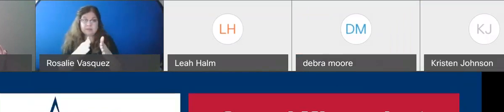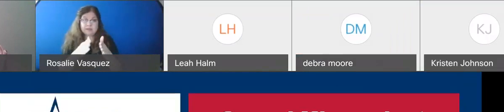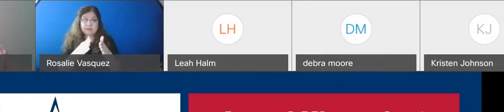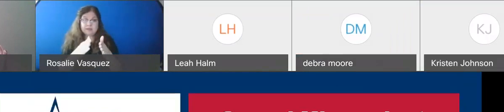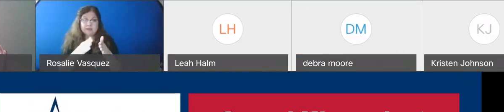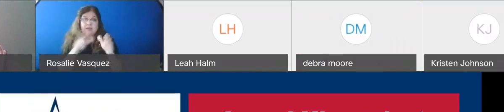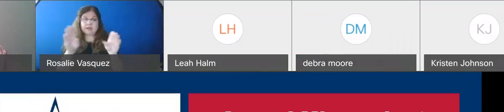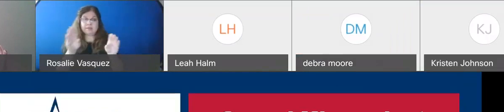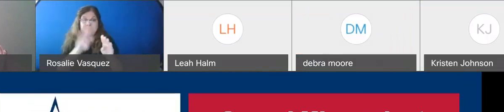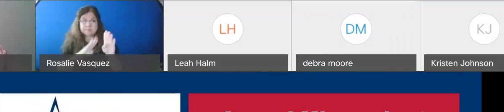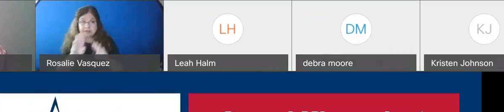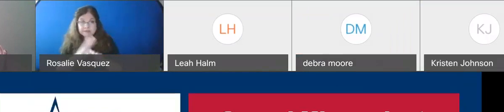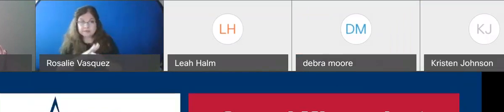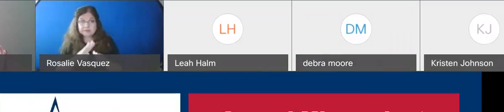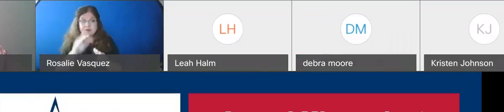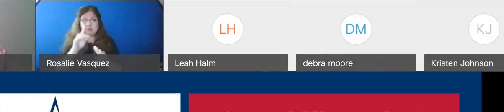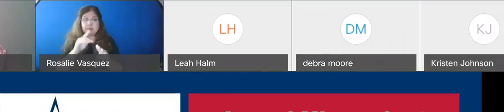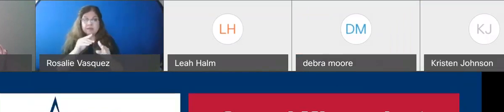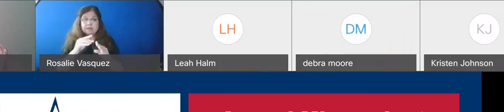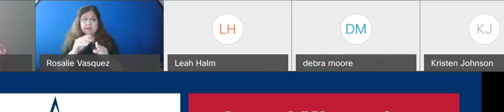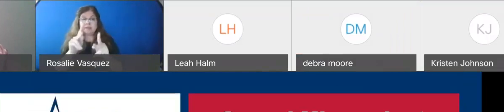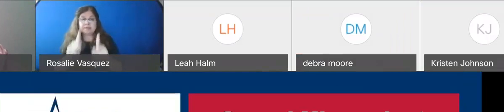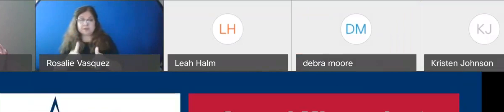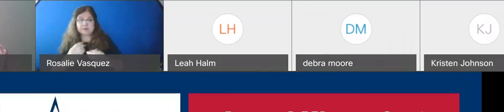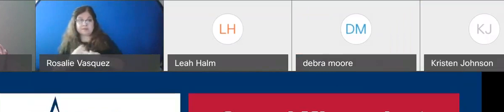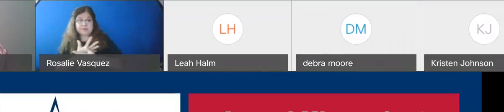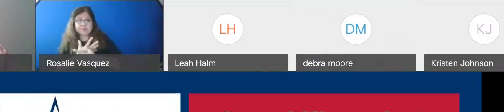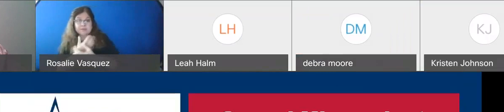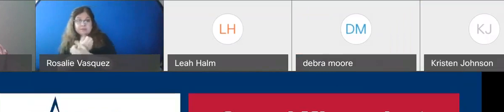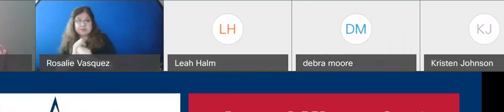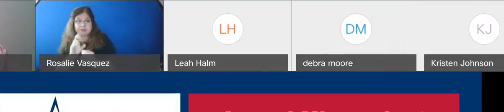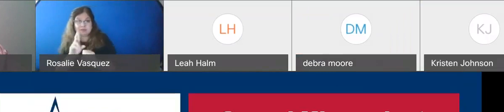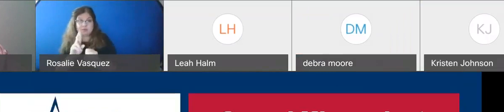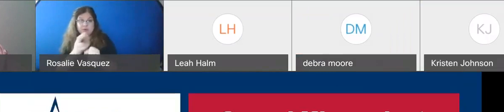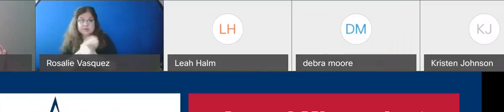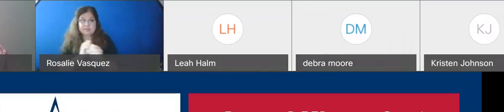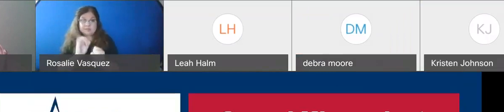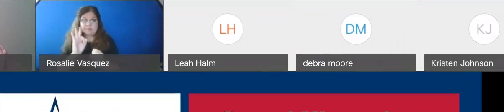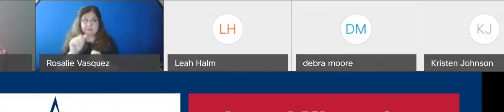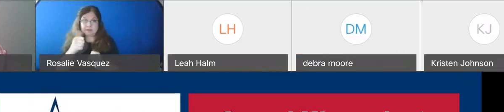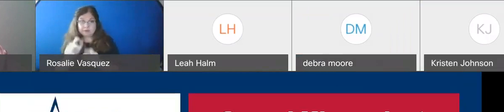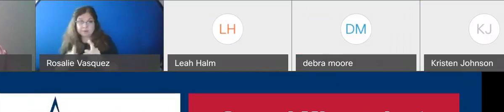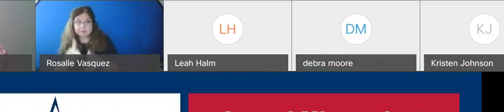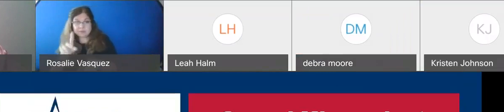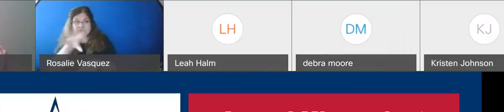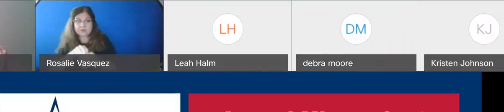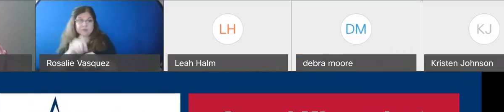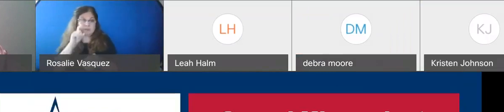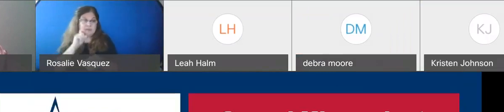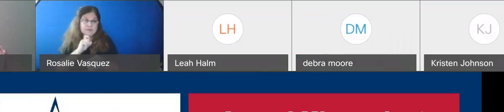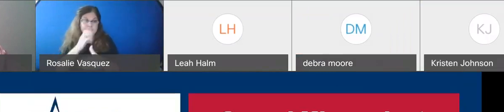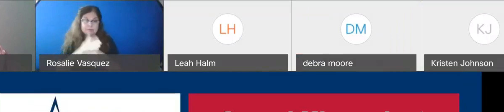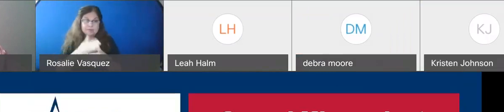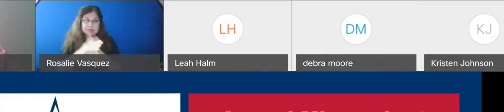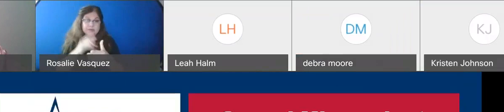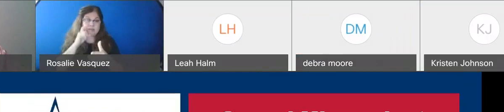person fears for their safety or the safety of others. And then Title IX harassment includes sexual harassment, sexual